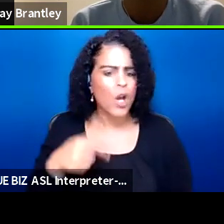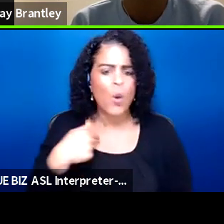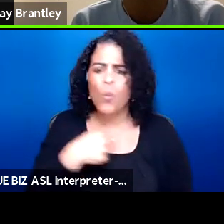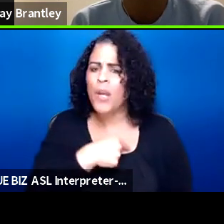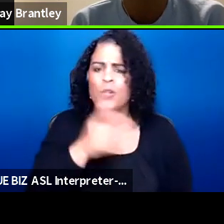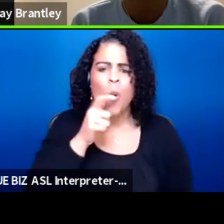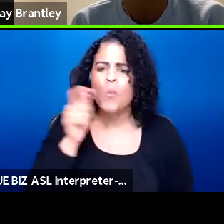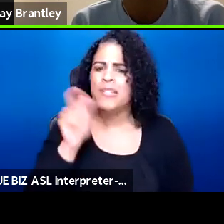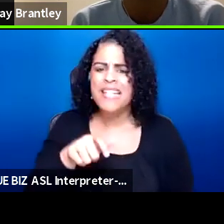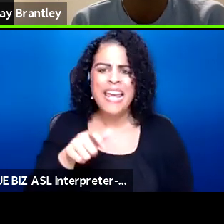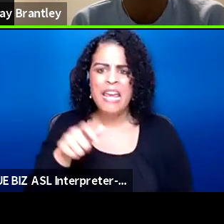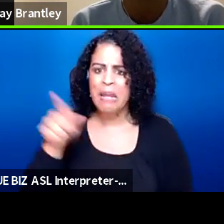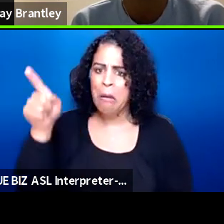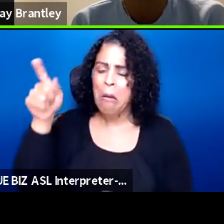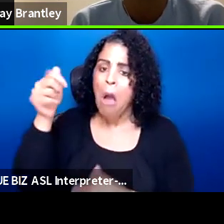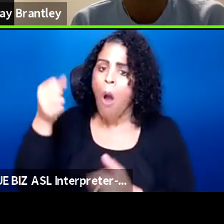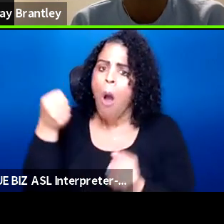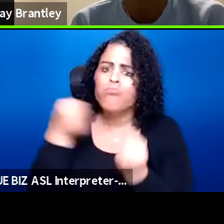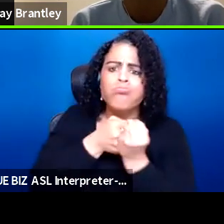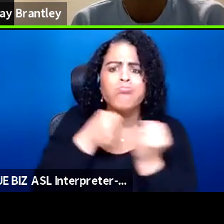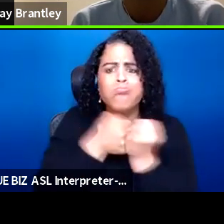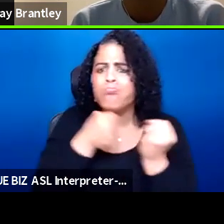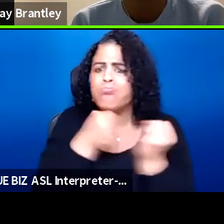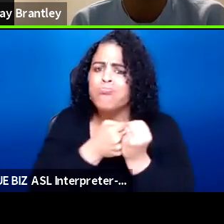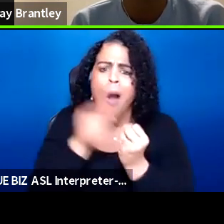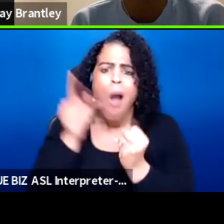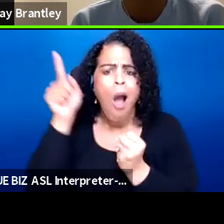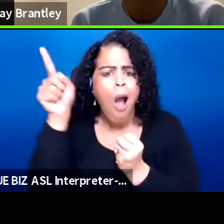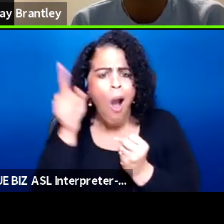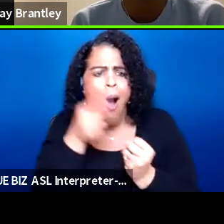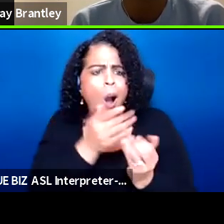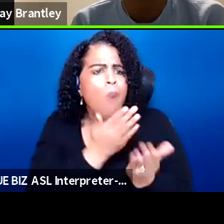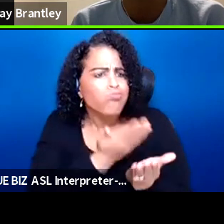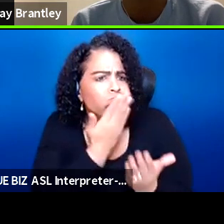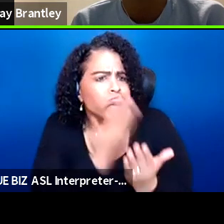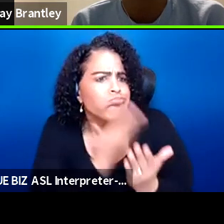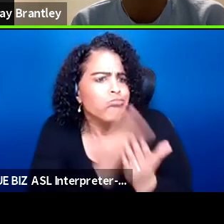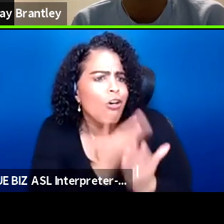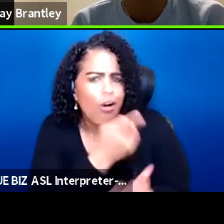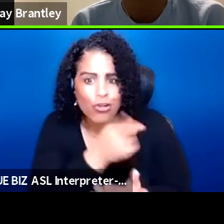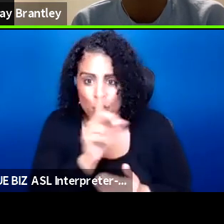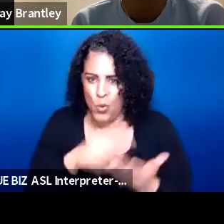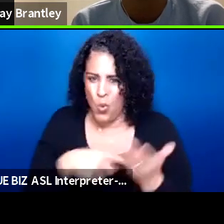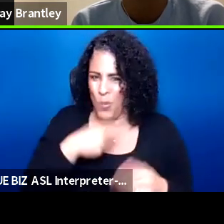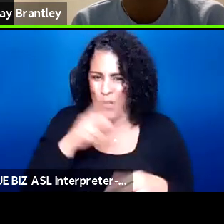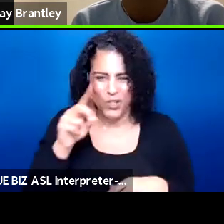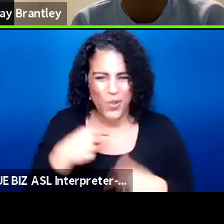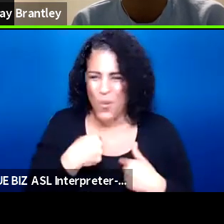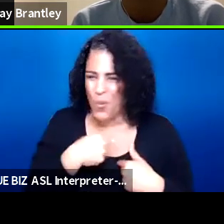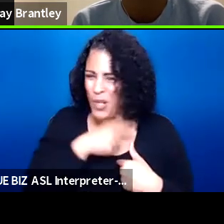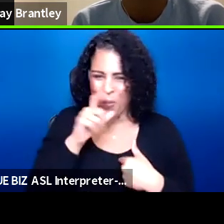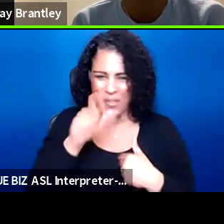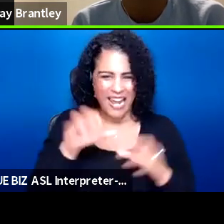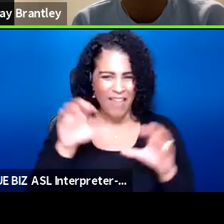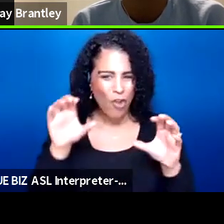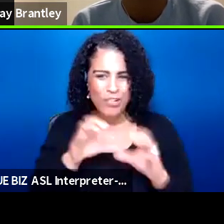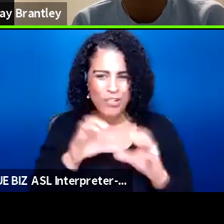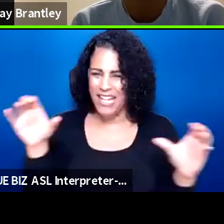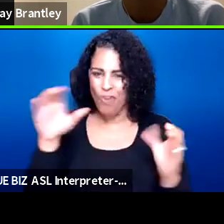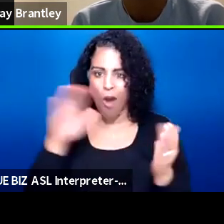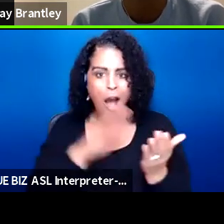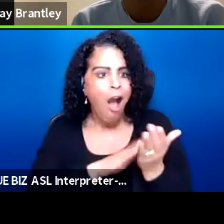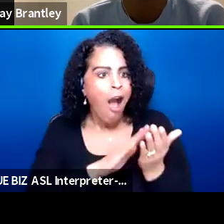we do not need the affirmation of white theater to be doing what we do. We do not need the credentials or the accolades of white